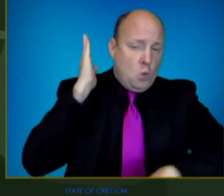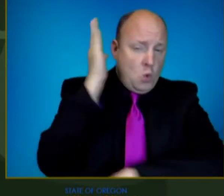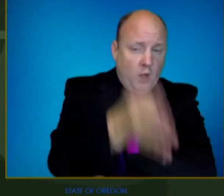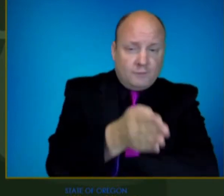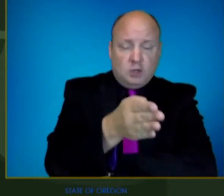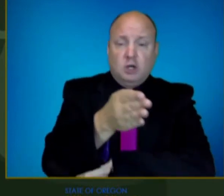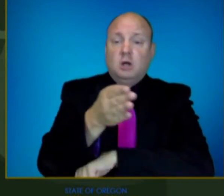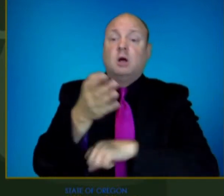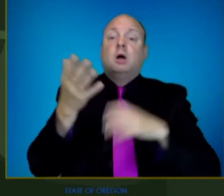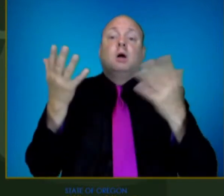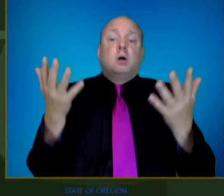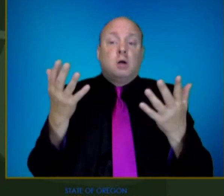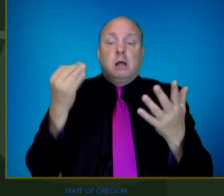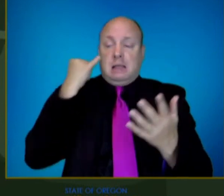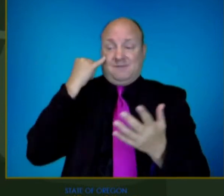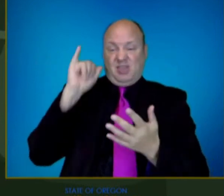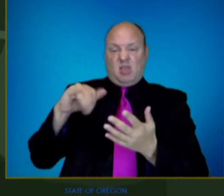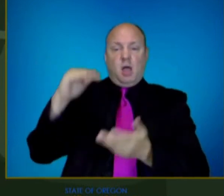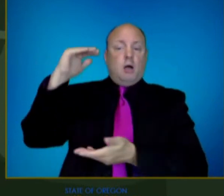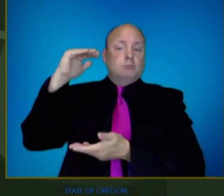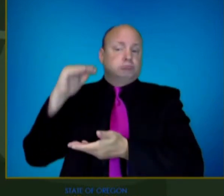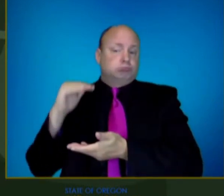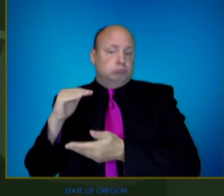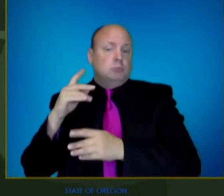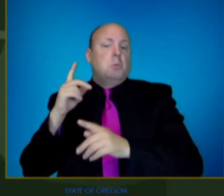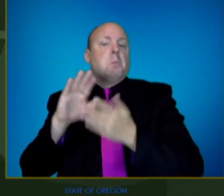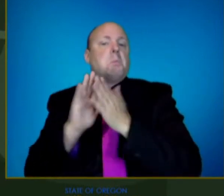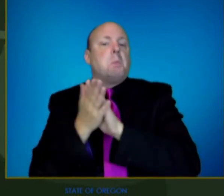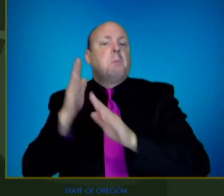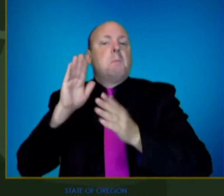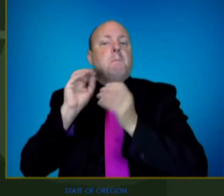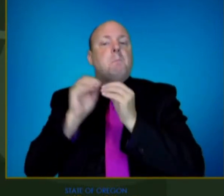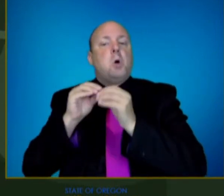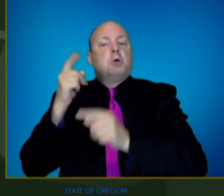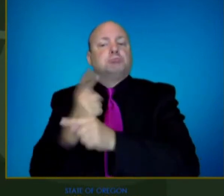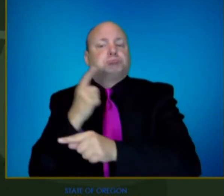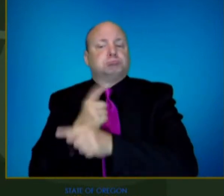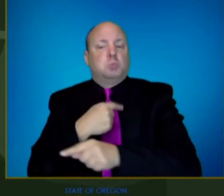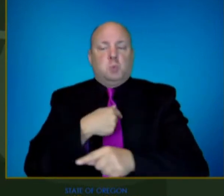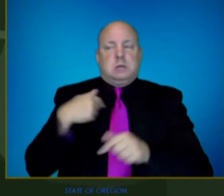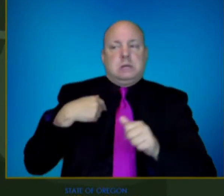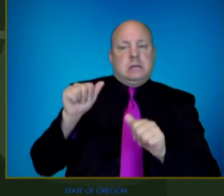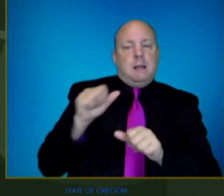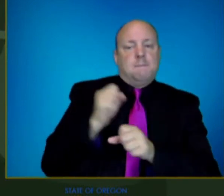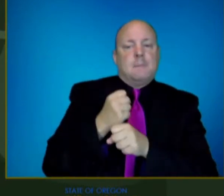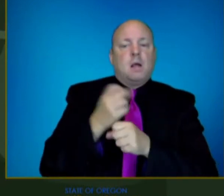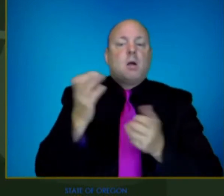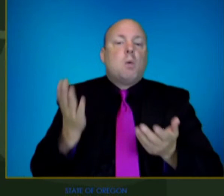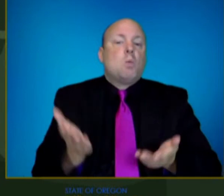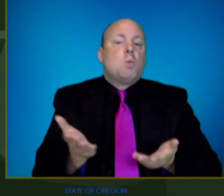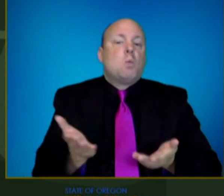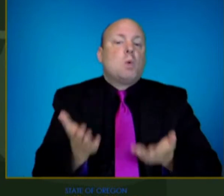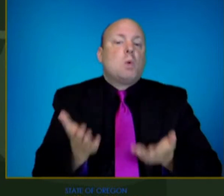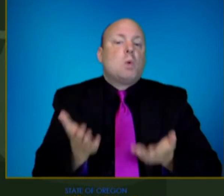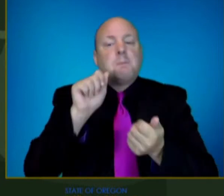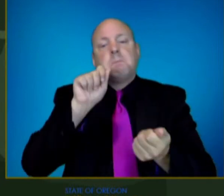get back to a more manageable circumstance, I think we would come back and recommend potential changes to the mask rule.